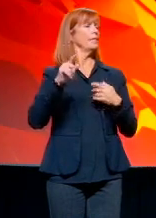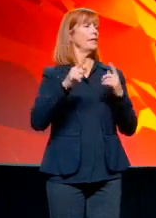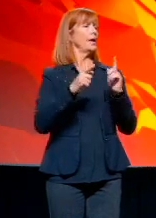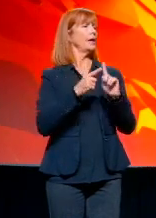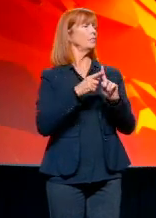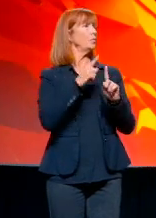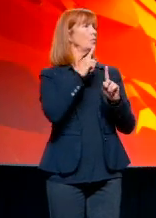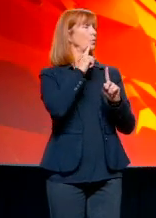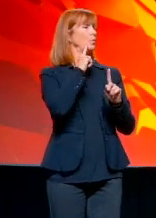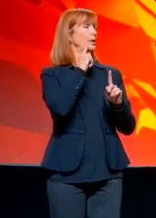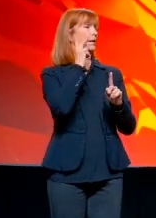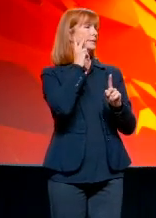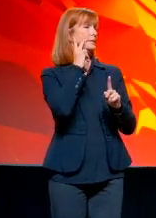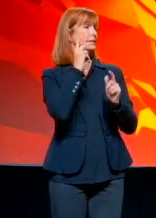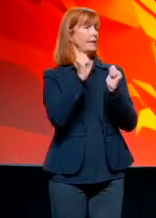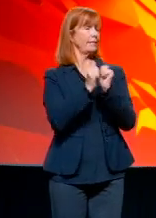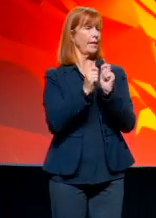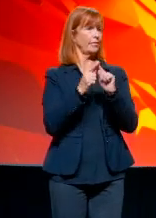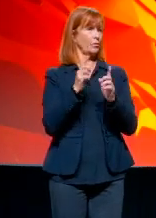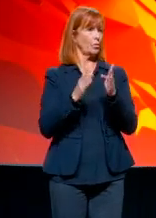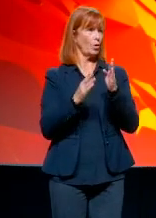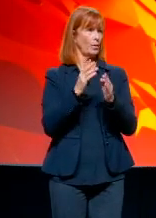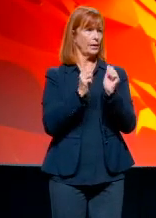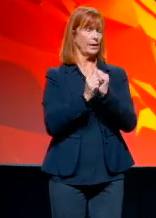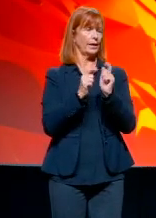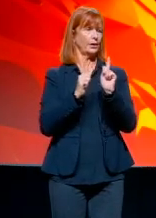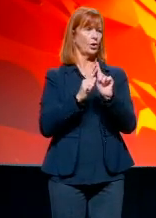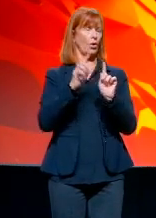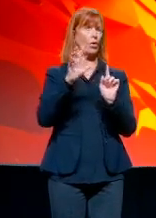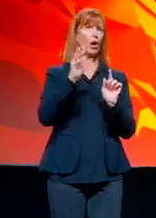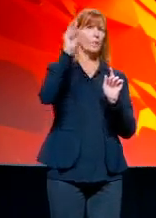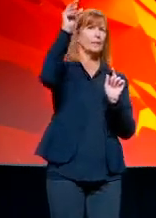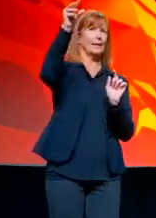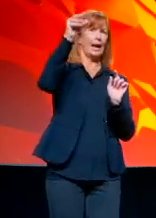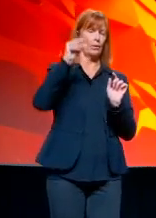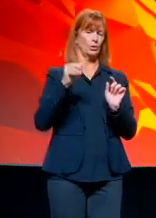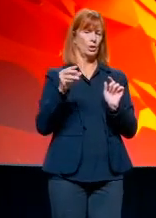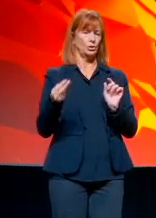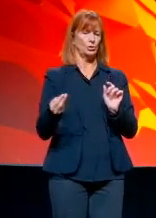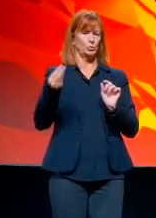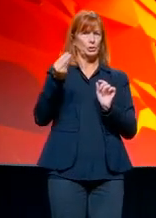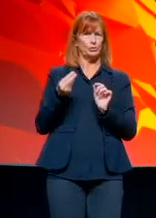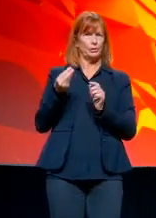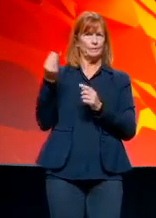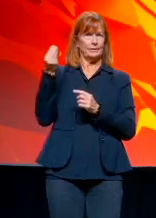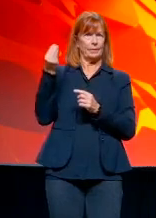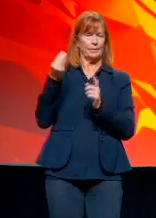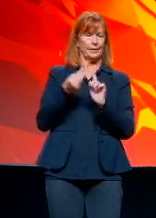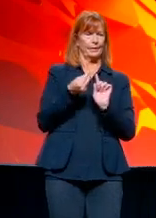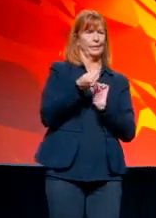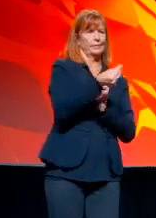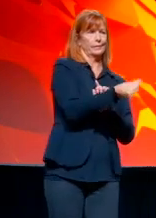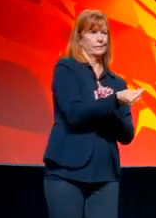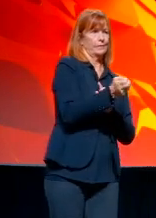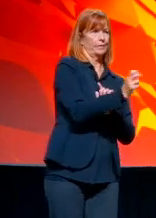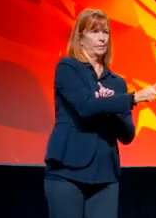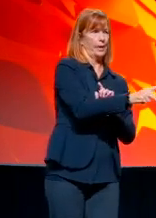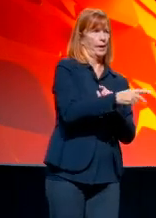up and down in a building, and to retrieve the object and then deliver that to the target human.